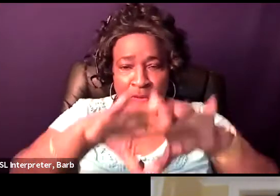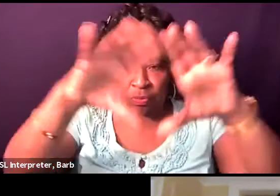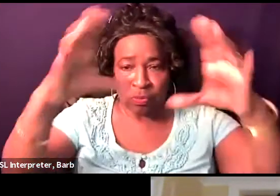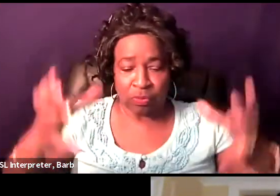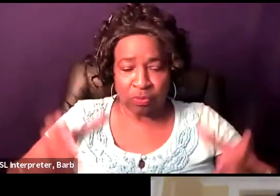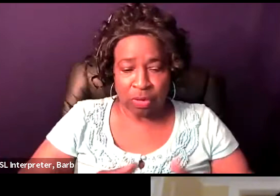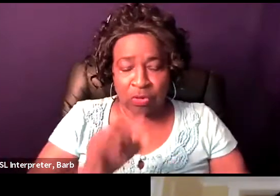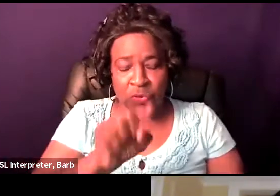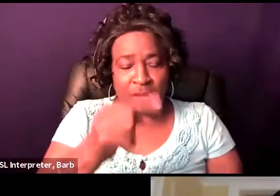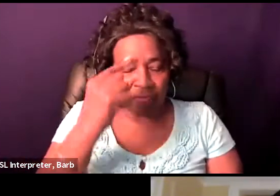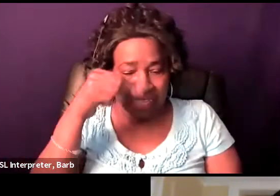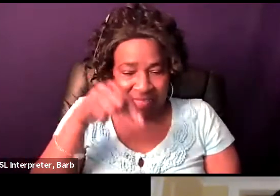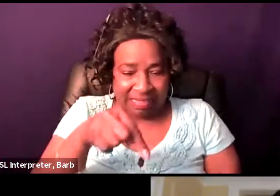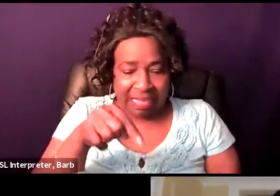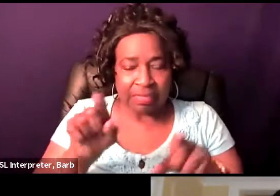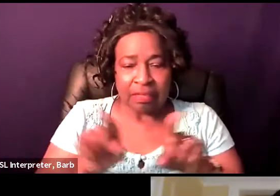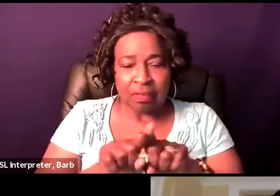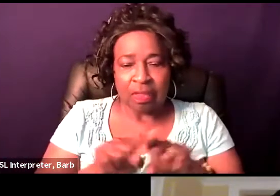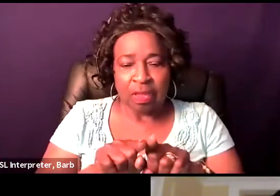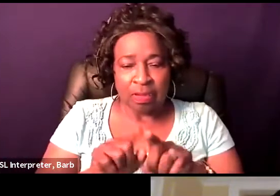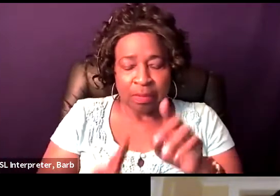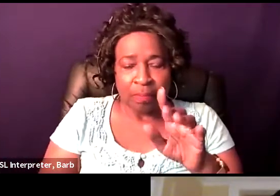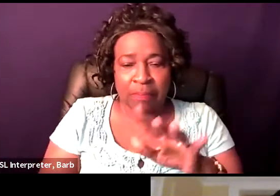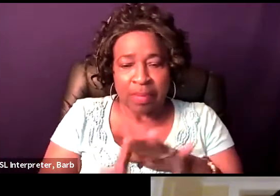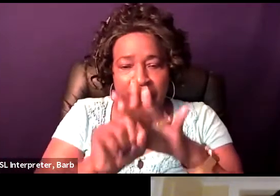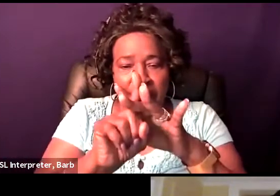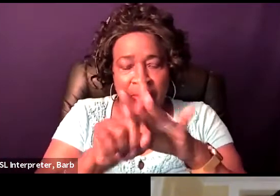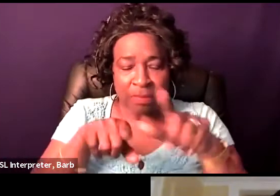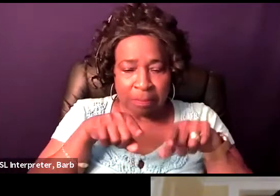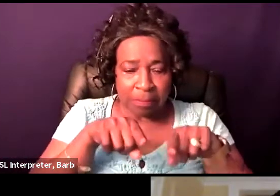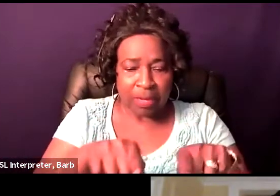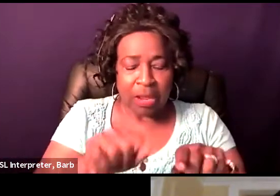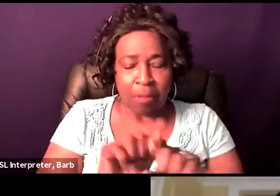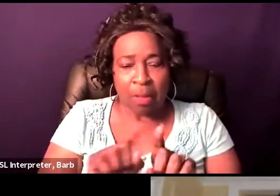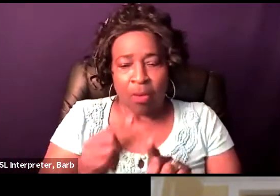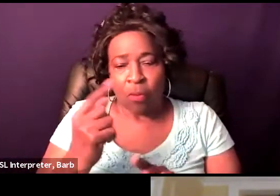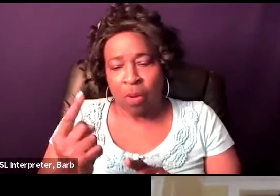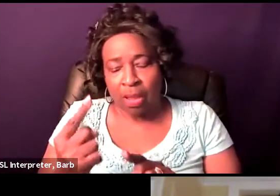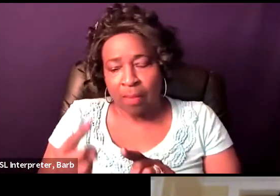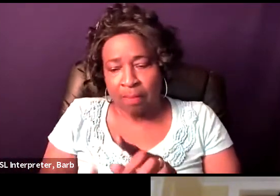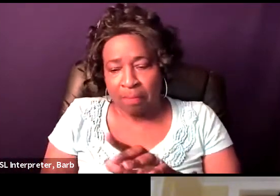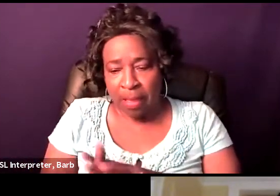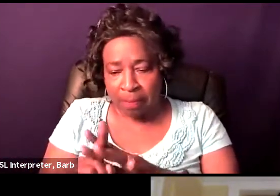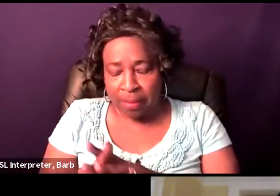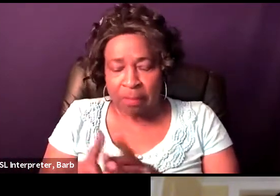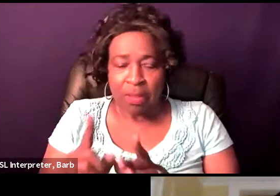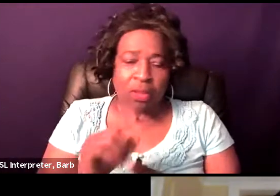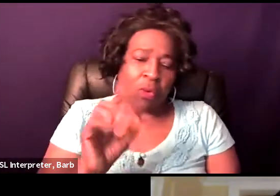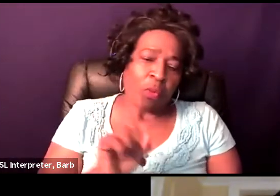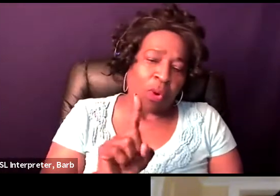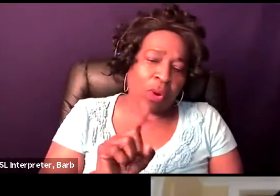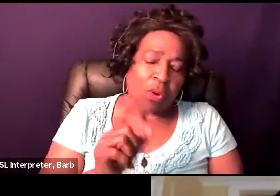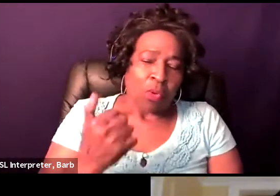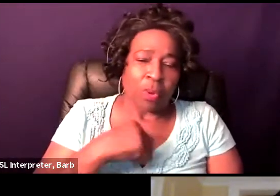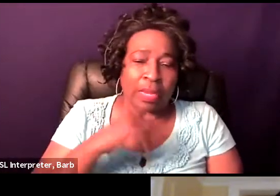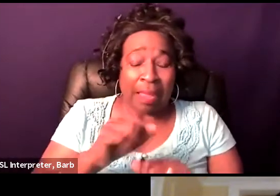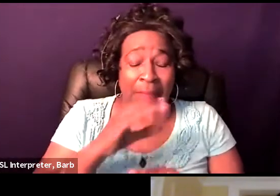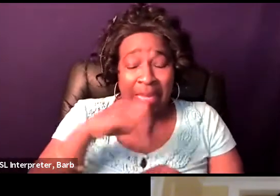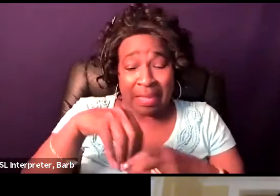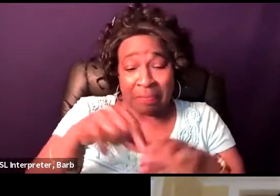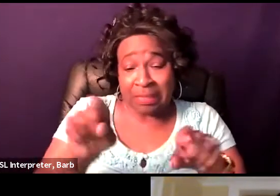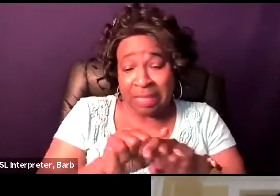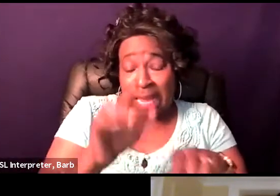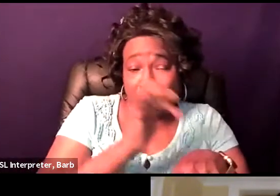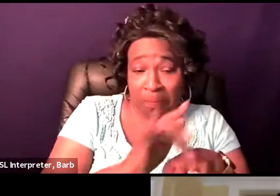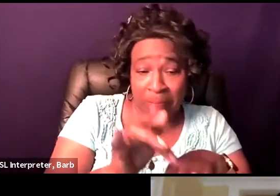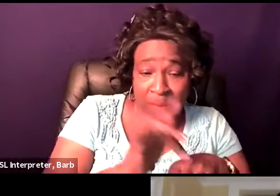them as, you know, perhaps not parallel, but, you know, one on top of the other, where we can be in the same space,